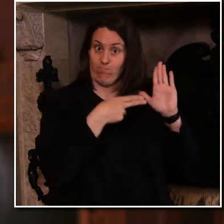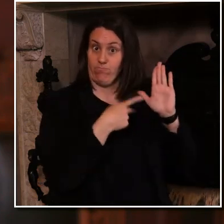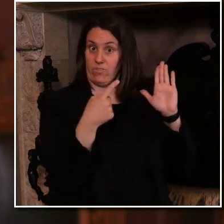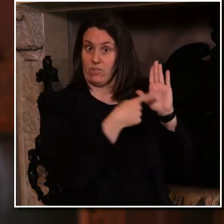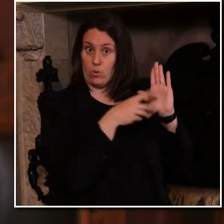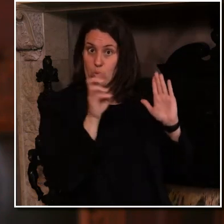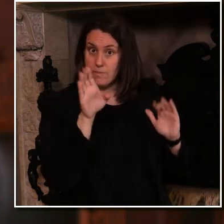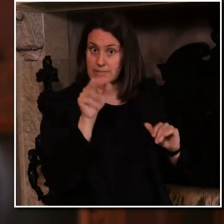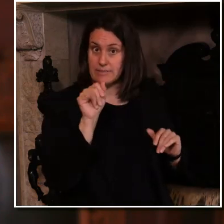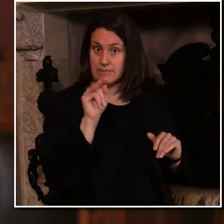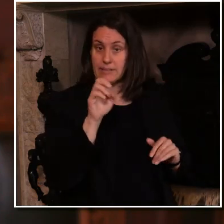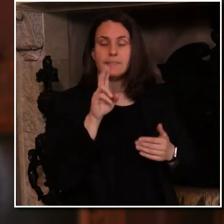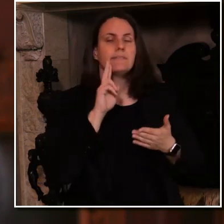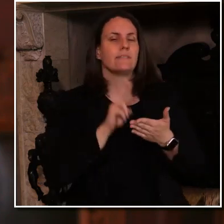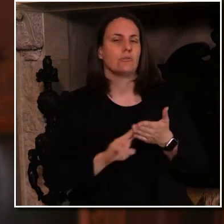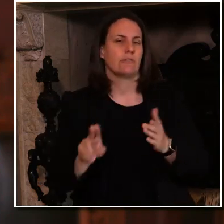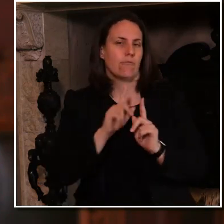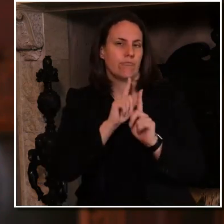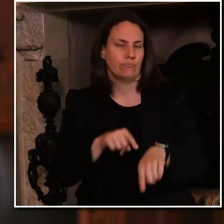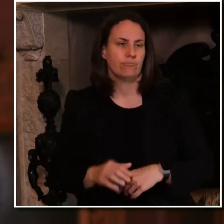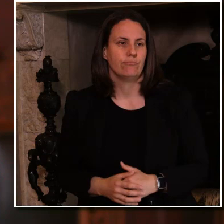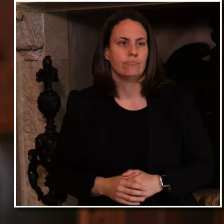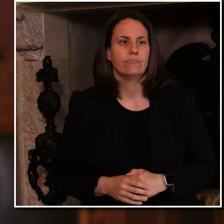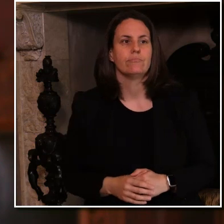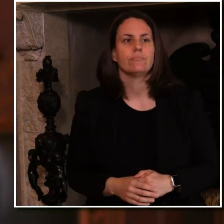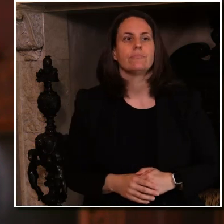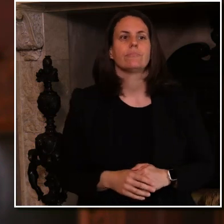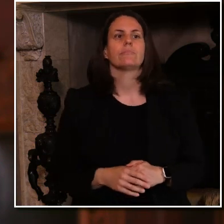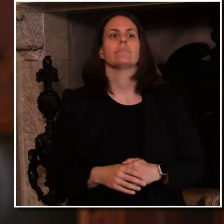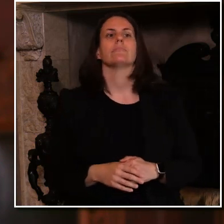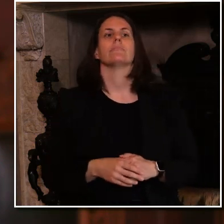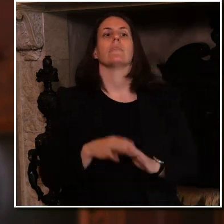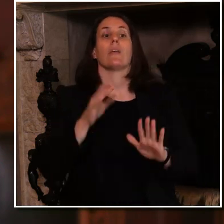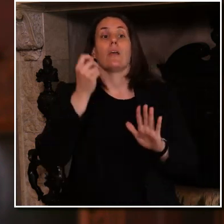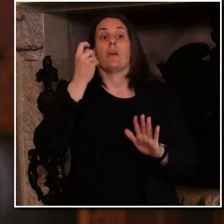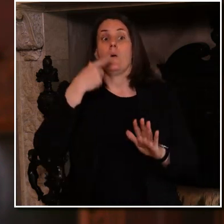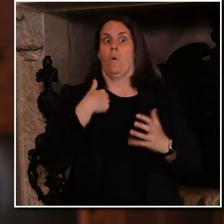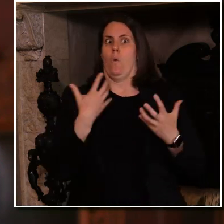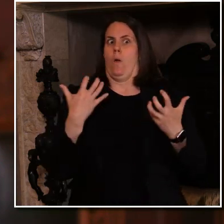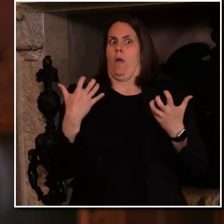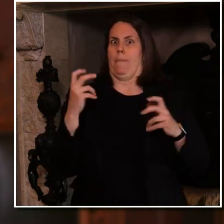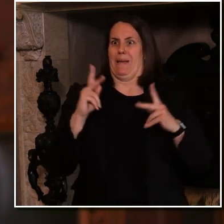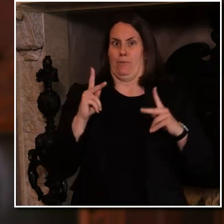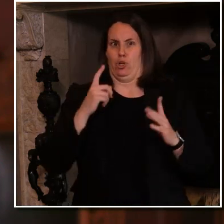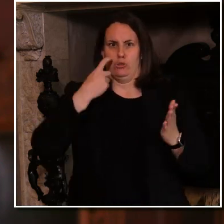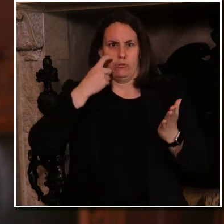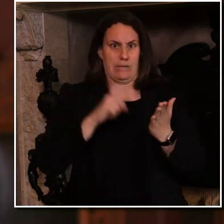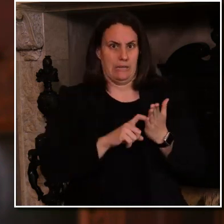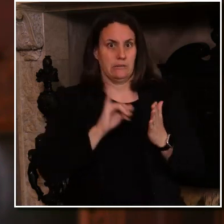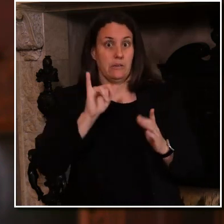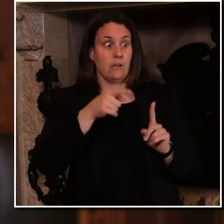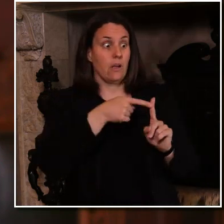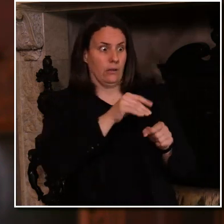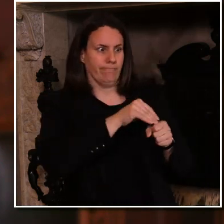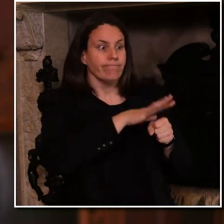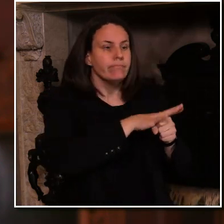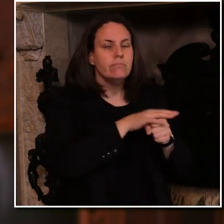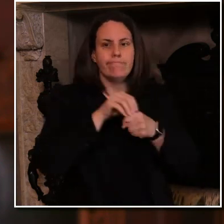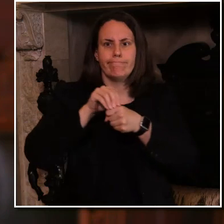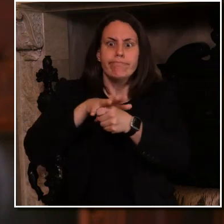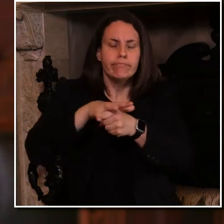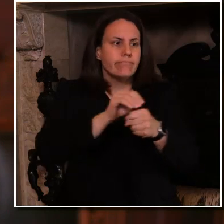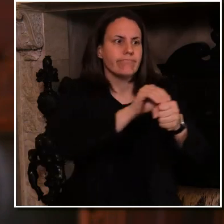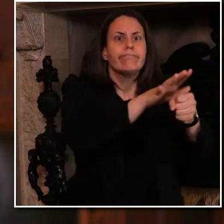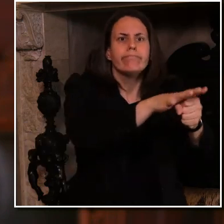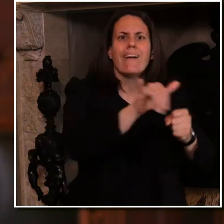folks understand the status of the pandemic in Wisconsin, but predominantly, right, to advance the public health.